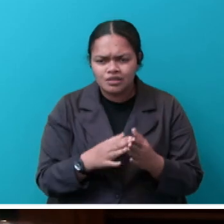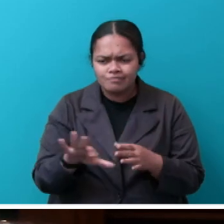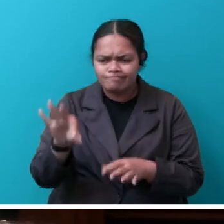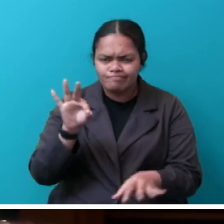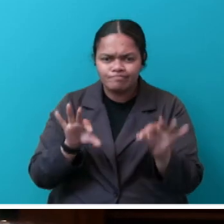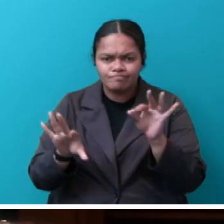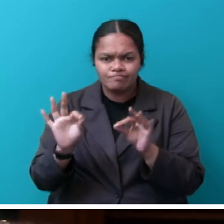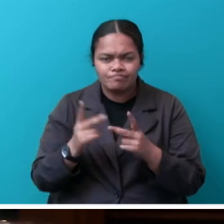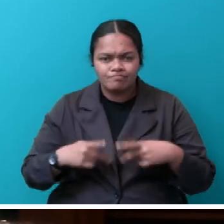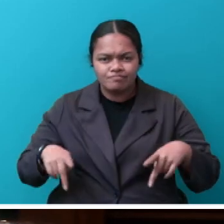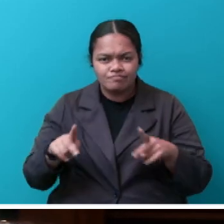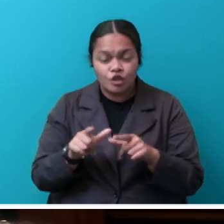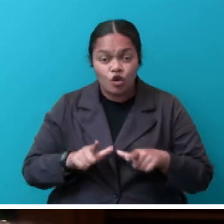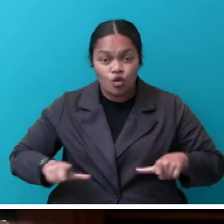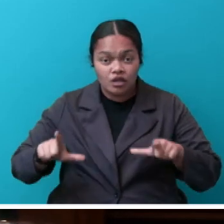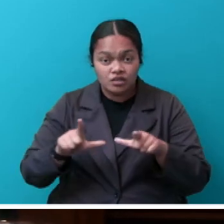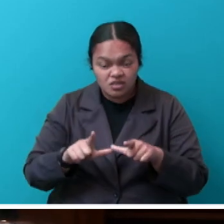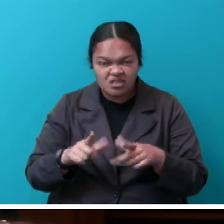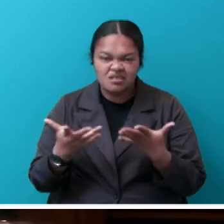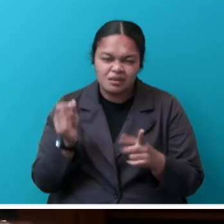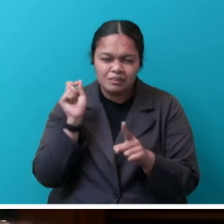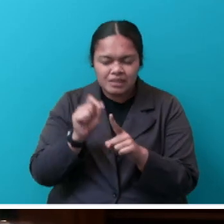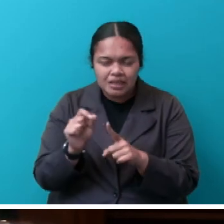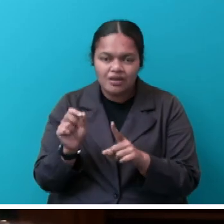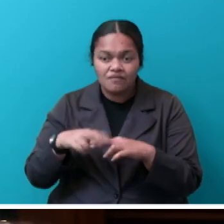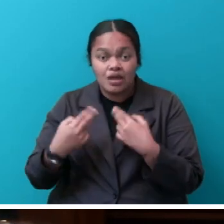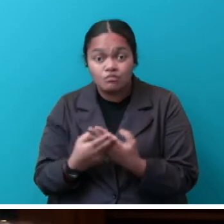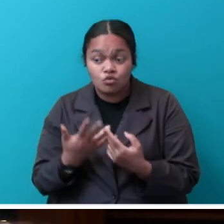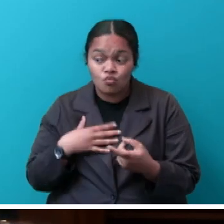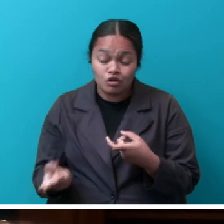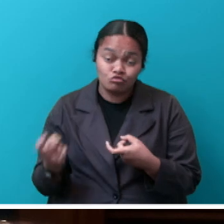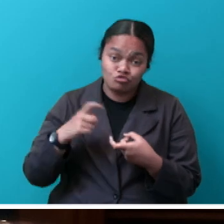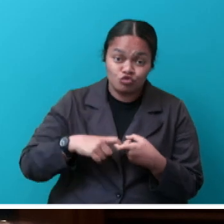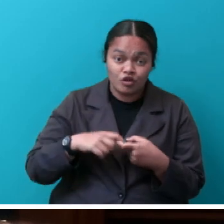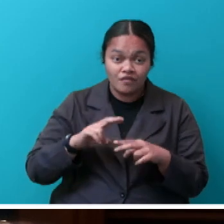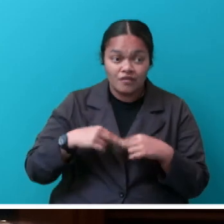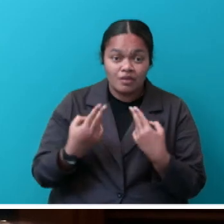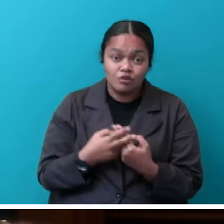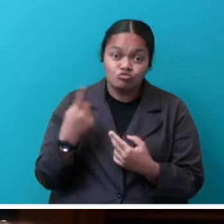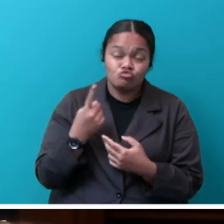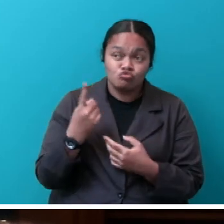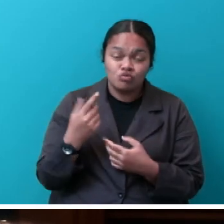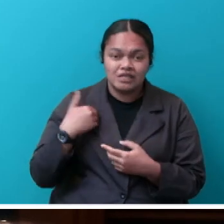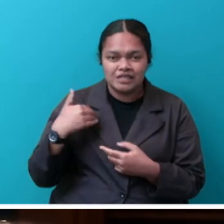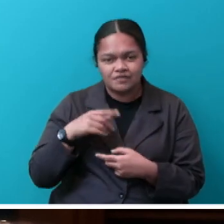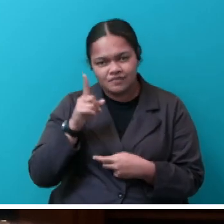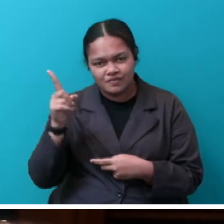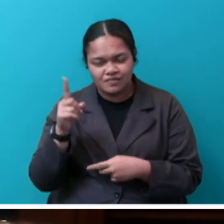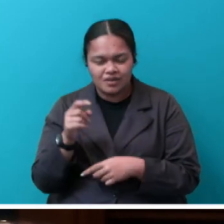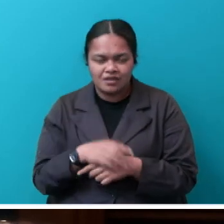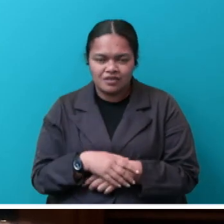and Fijians, particularly relatives, who want to join their families who are abroad on